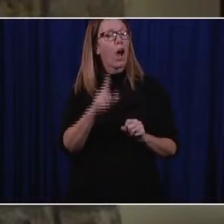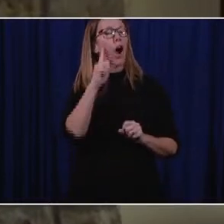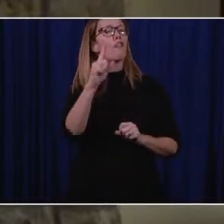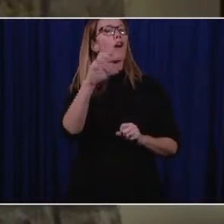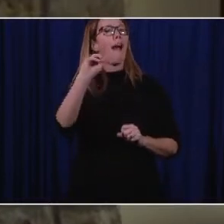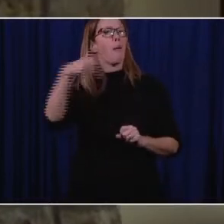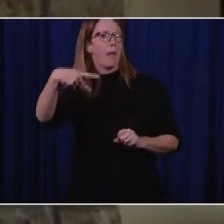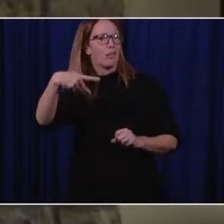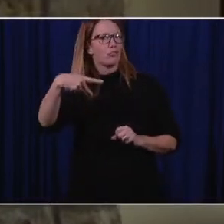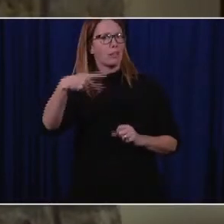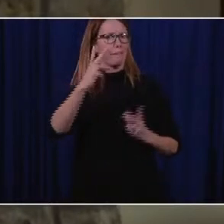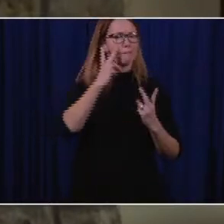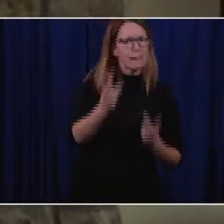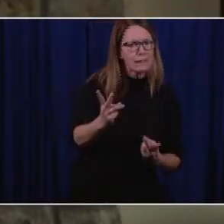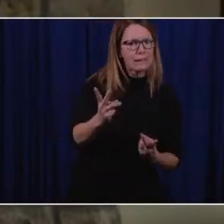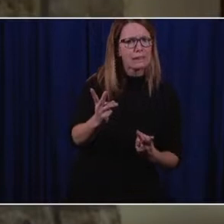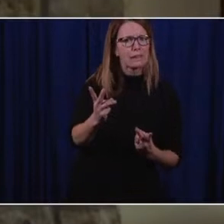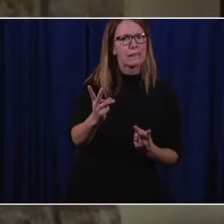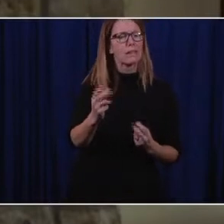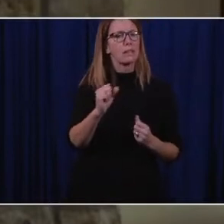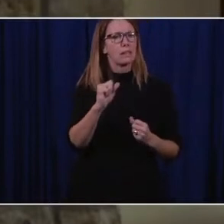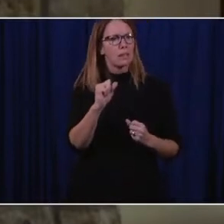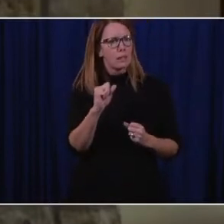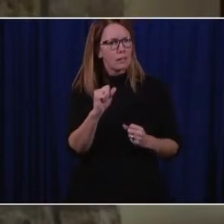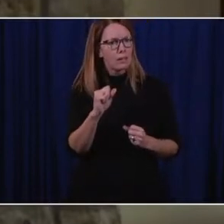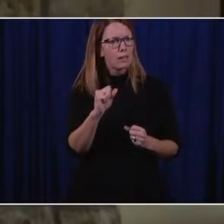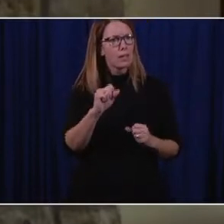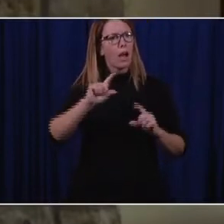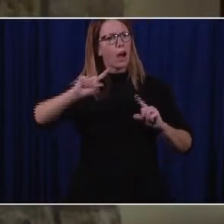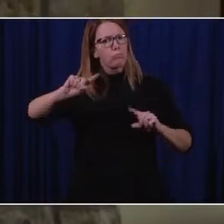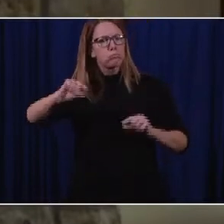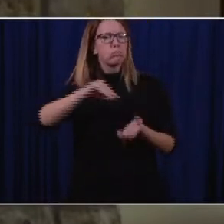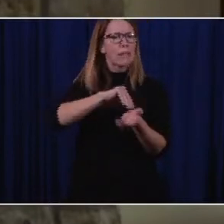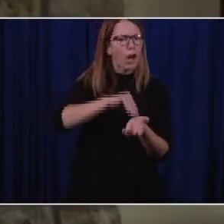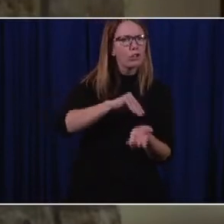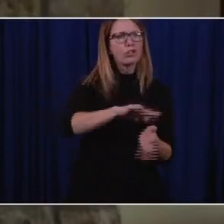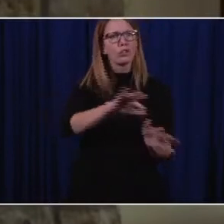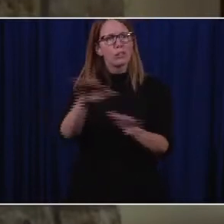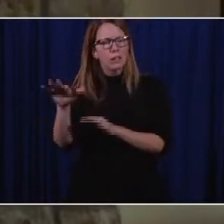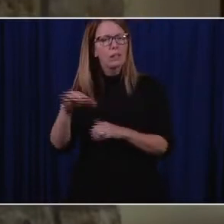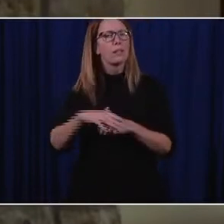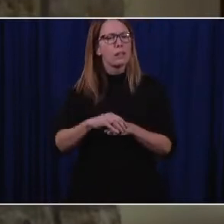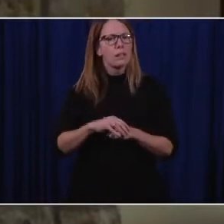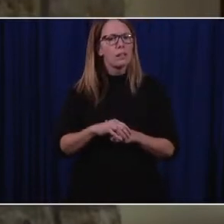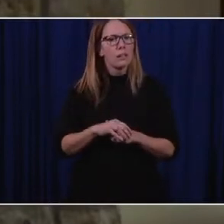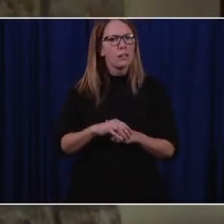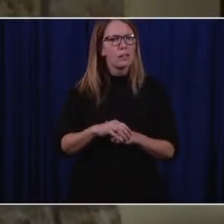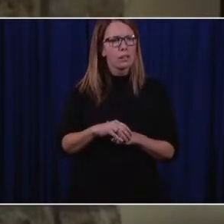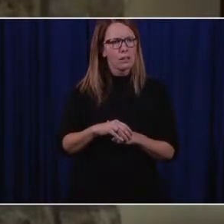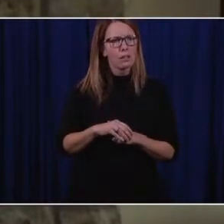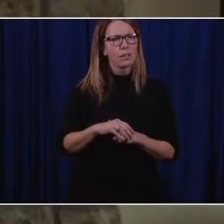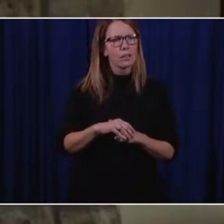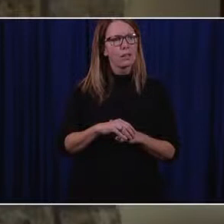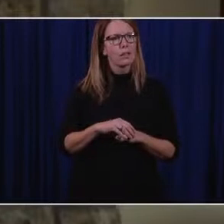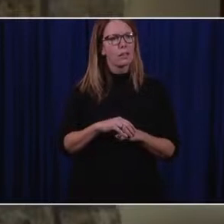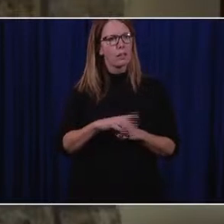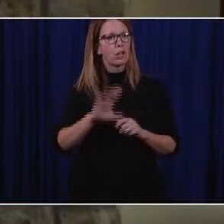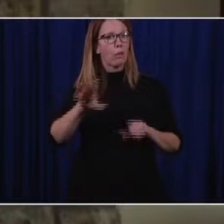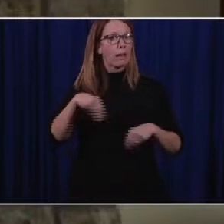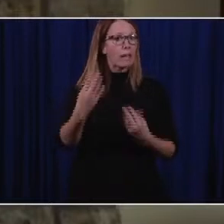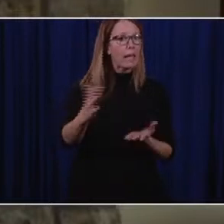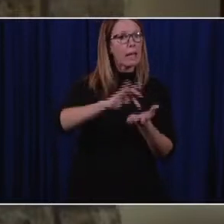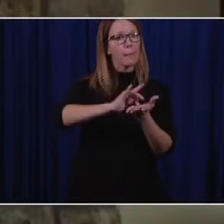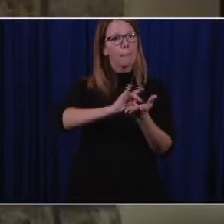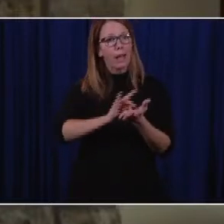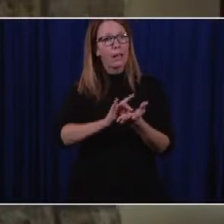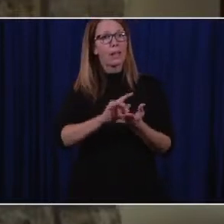or outpatient ER visits, but they're having to be admitted in order to get, say, remdesivir, HCQ, and other things that they could maybe